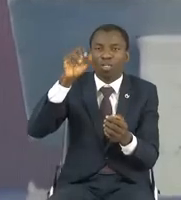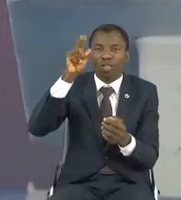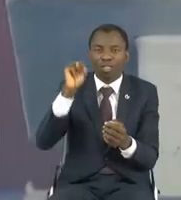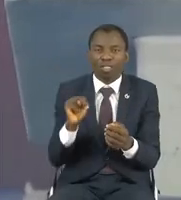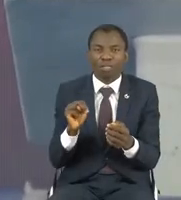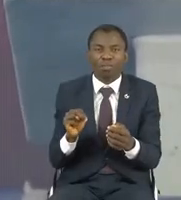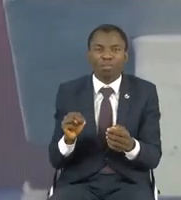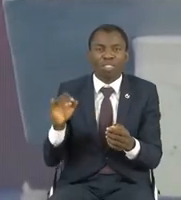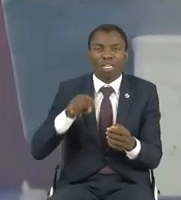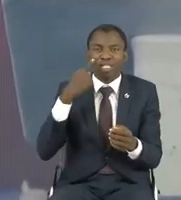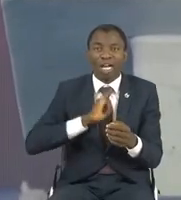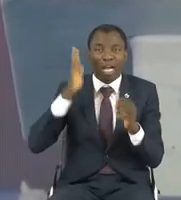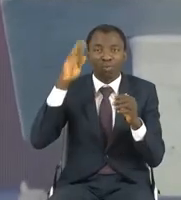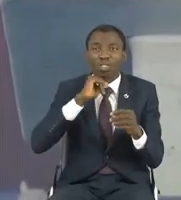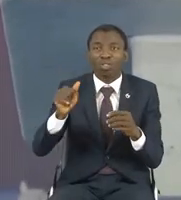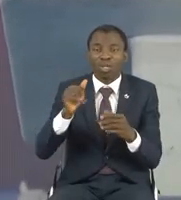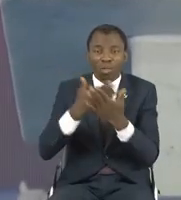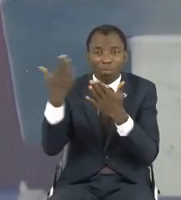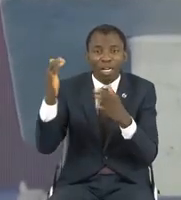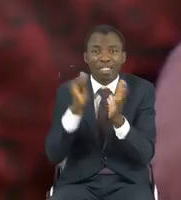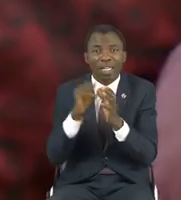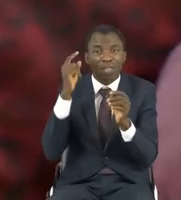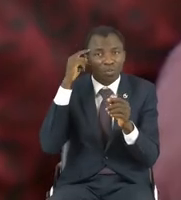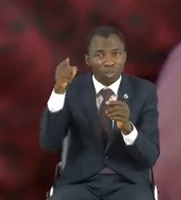He said, am I hearing well?